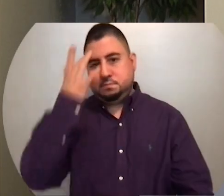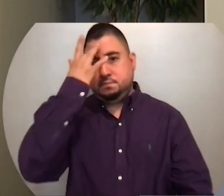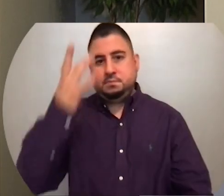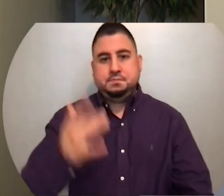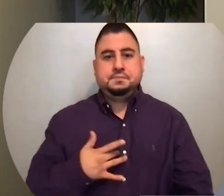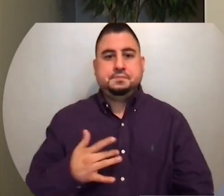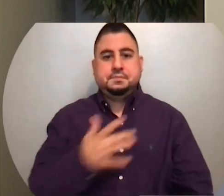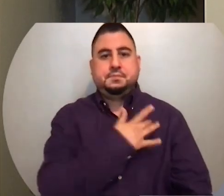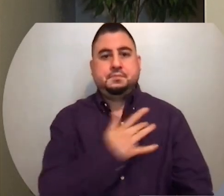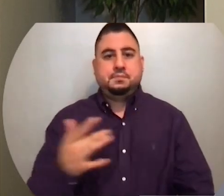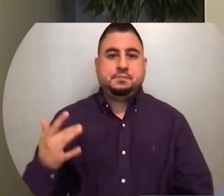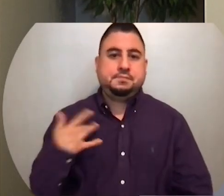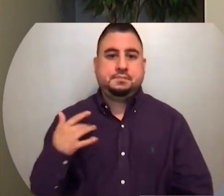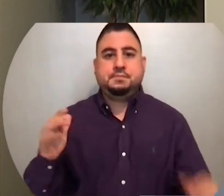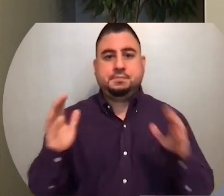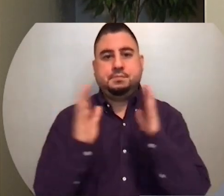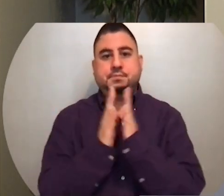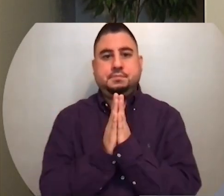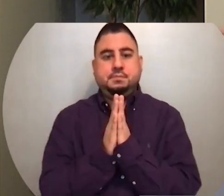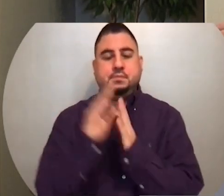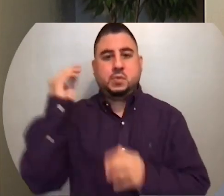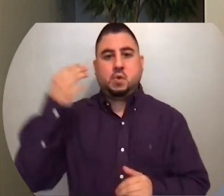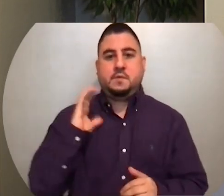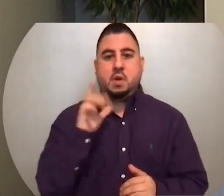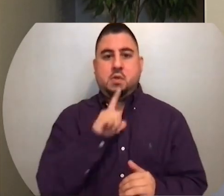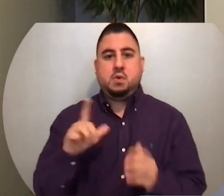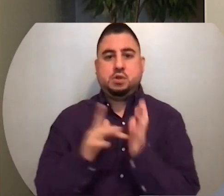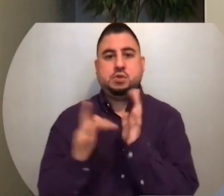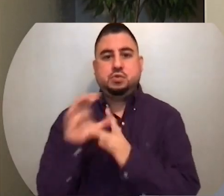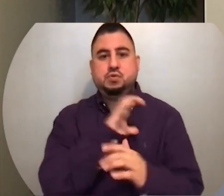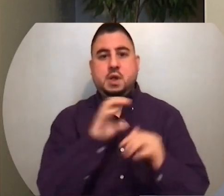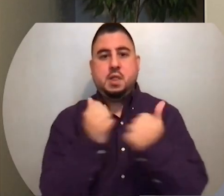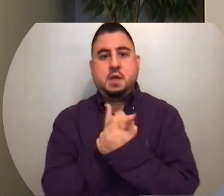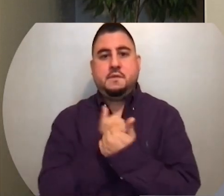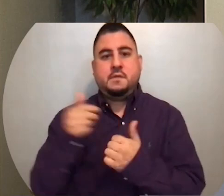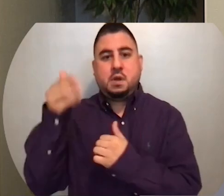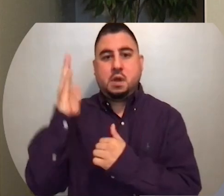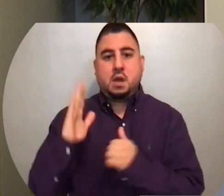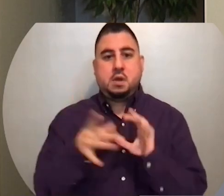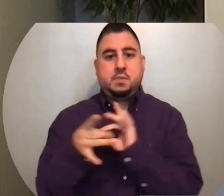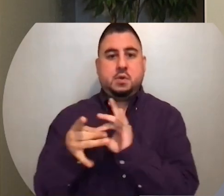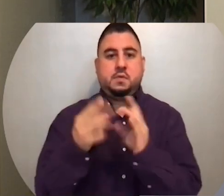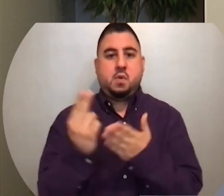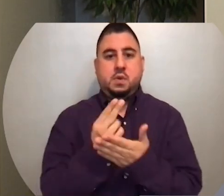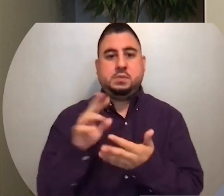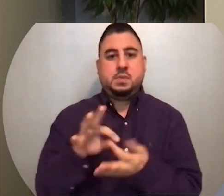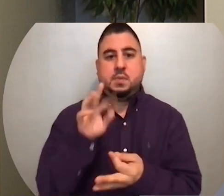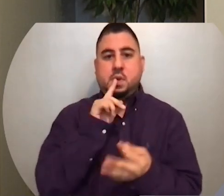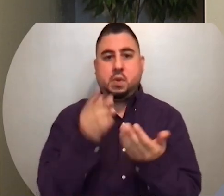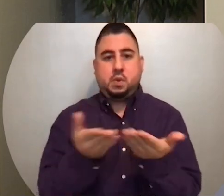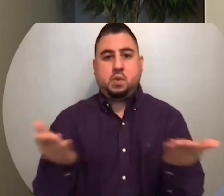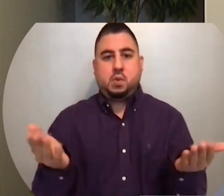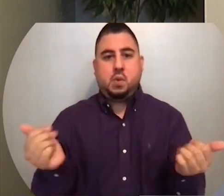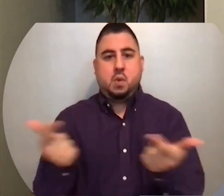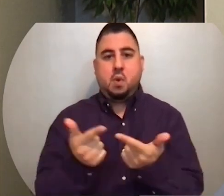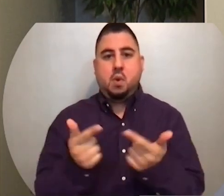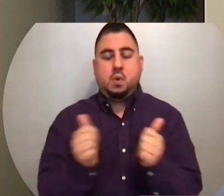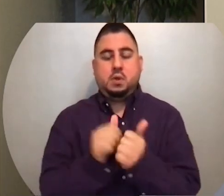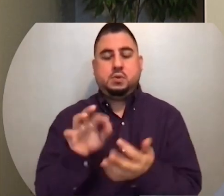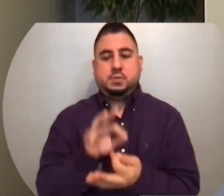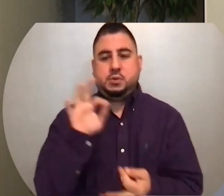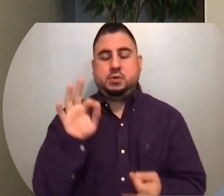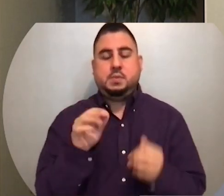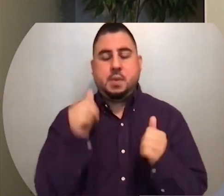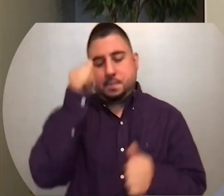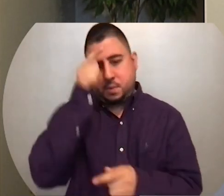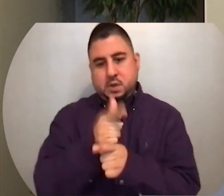Father, and of the Son, and of the Holy Spirit. Amen. The grace of our Lord Jesus Christ, the love of God, and the communion of the Holy Spirit be with you all. And with